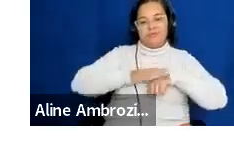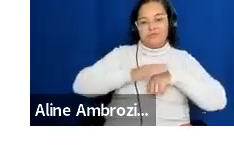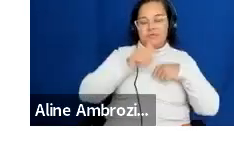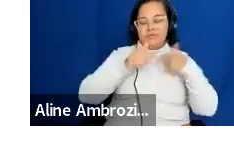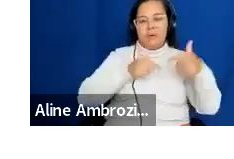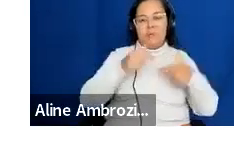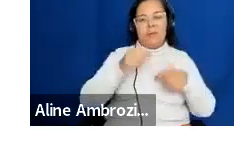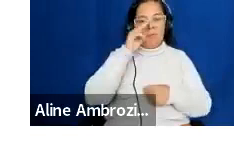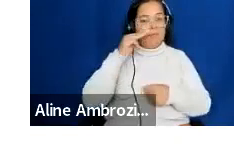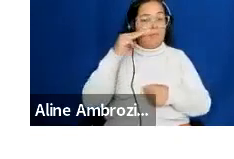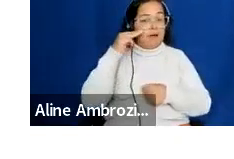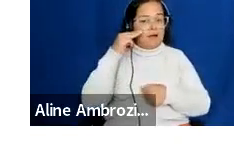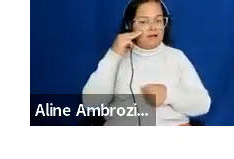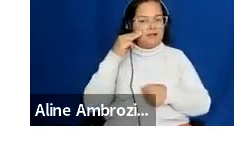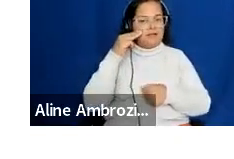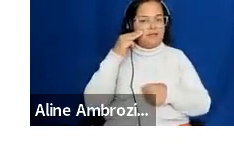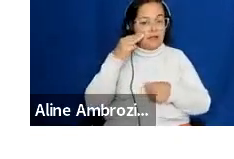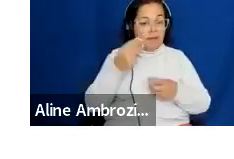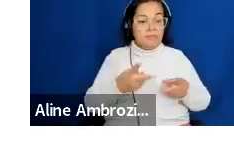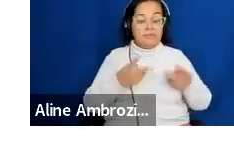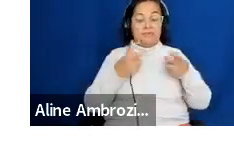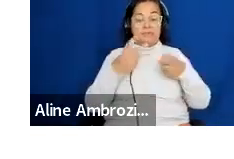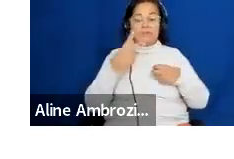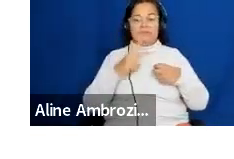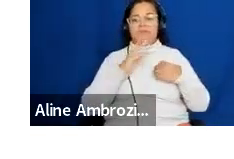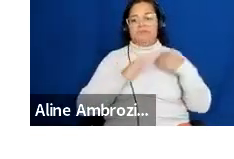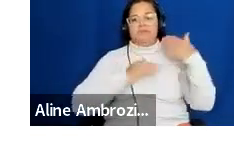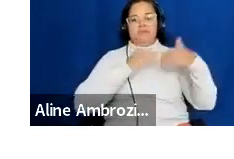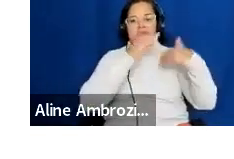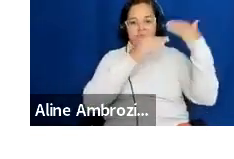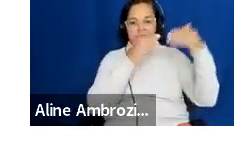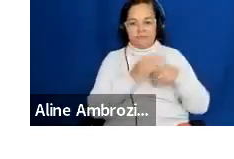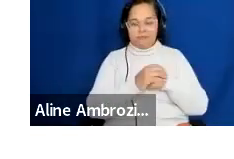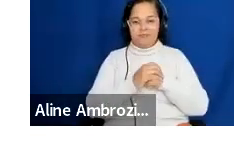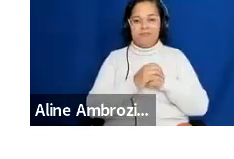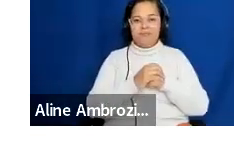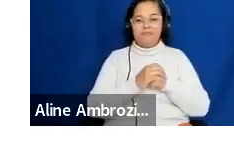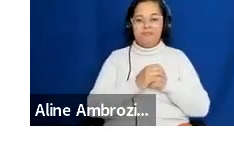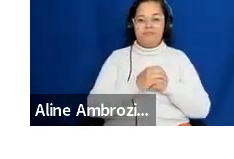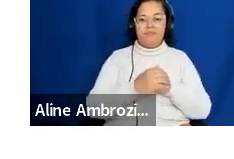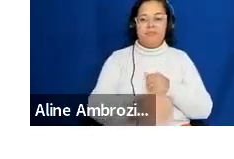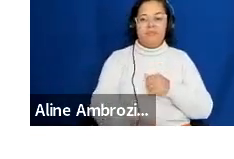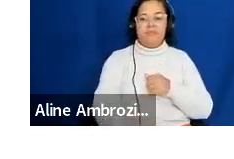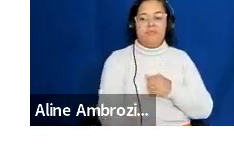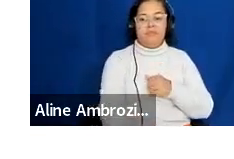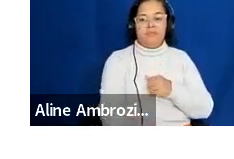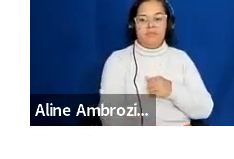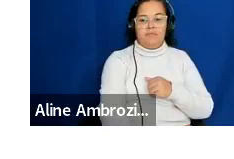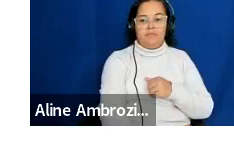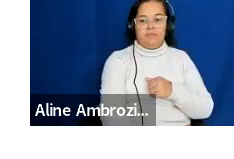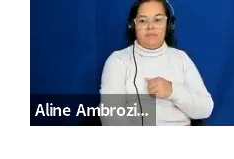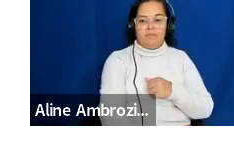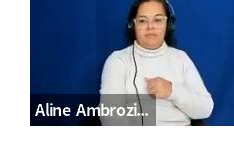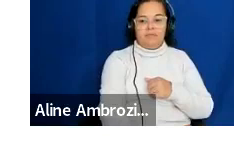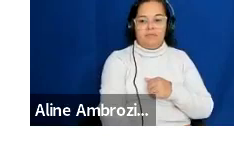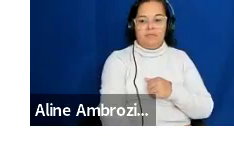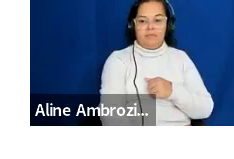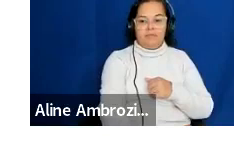on an understanding of the world. It's a recognition of the fight that we are